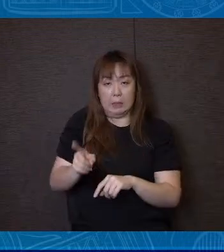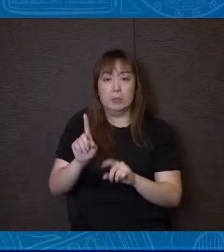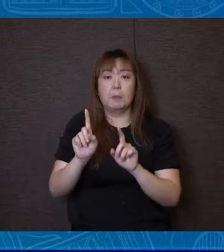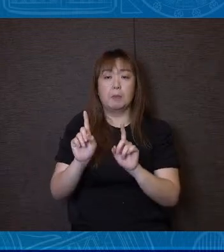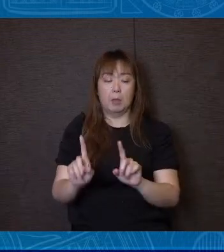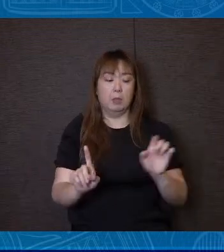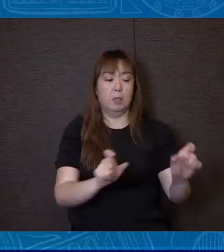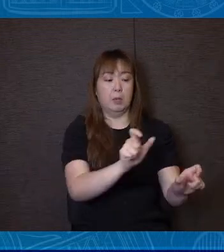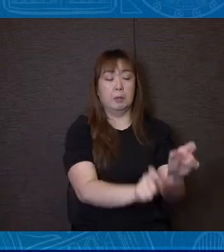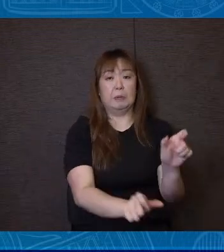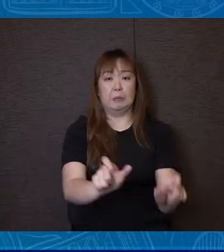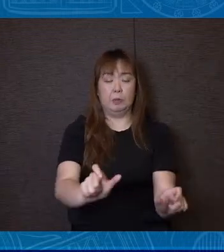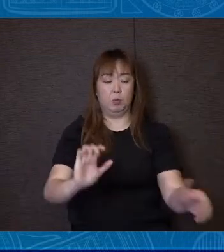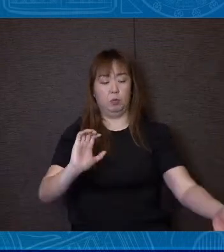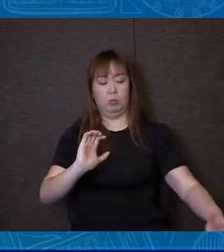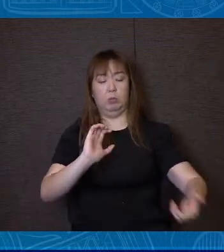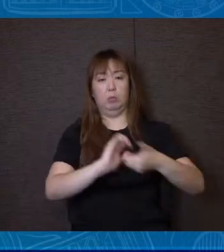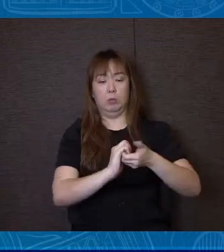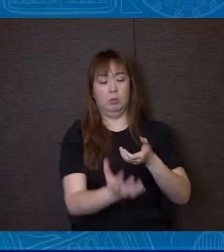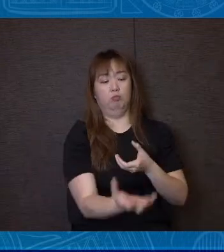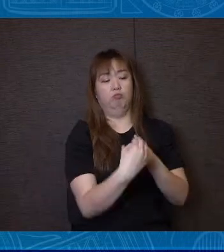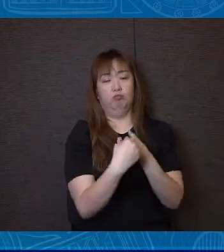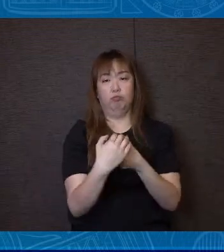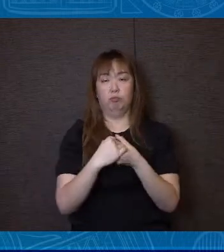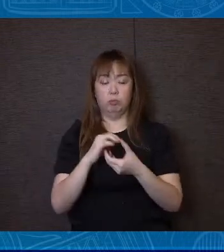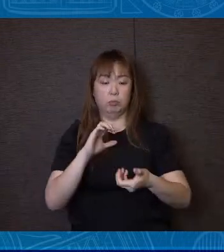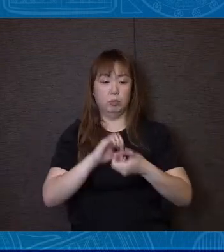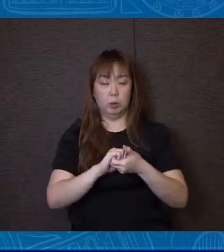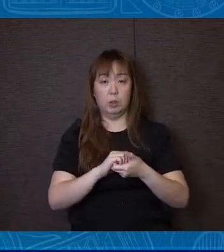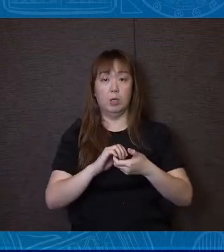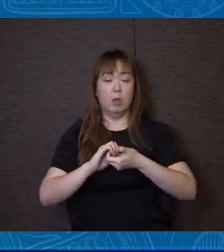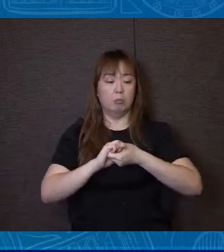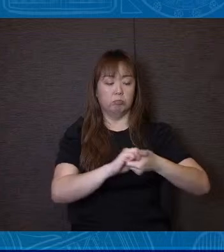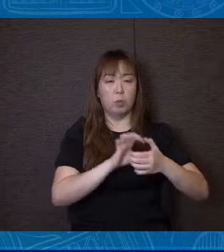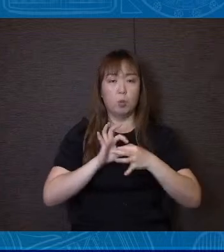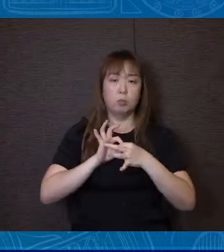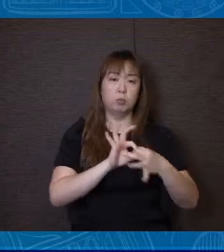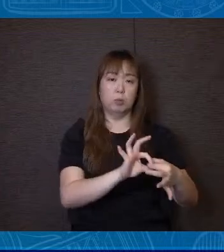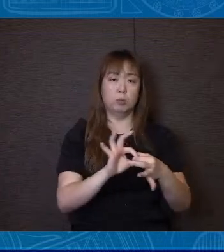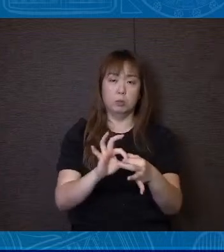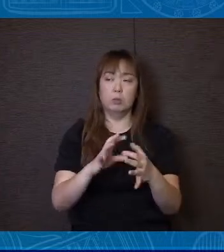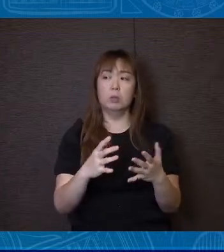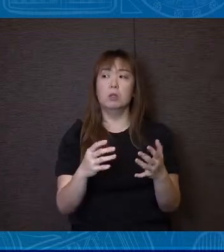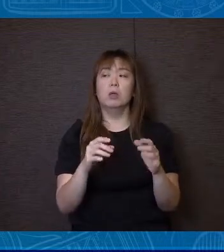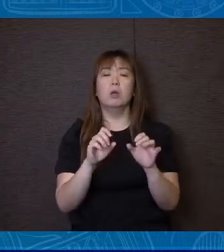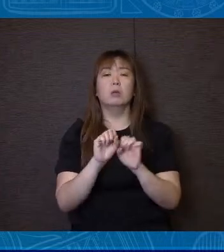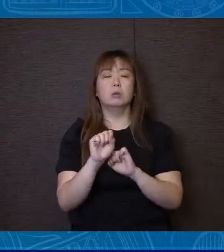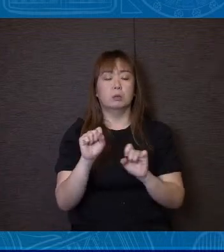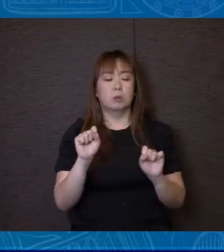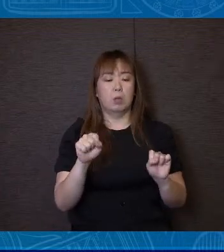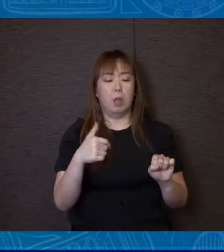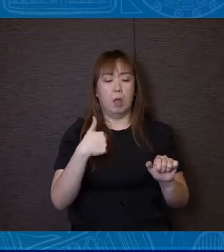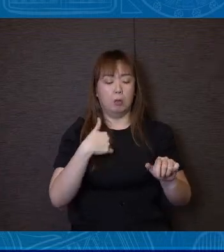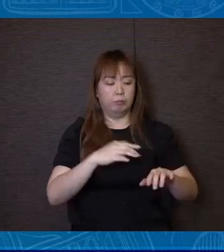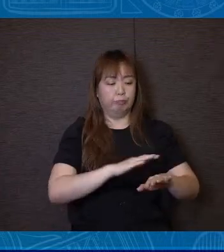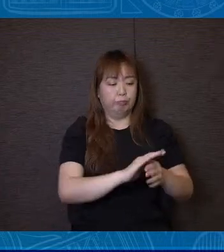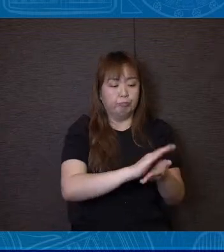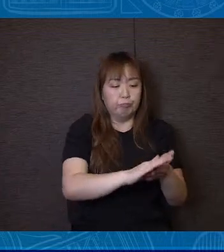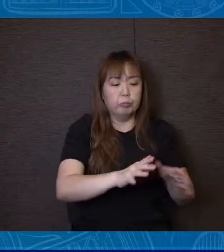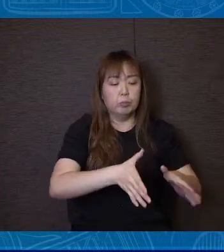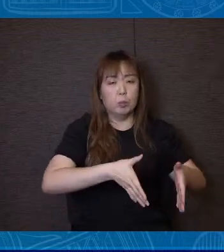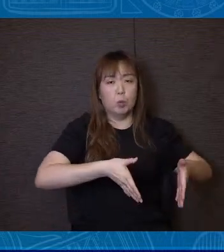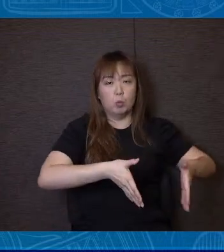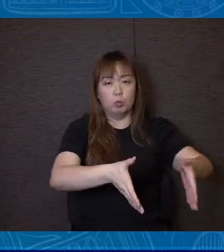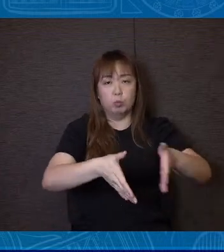act together so that we can recover back the service for electricity, clear the roads for emergency crews and repair crews is